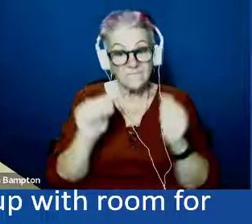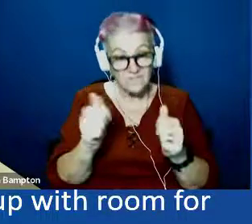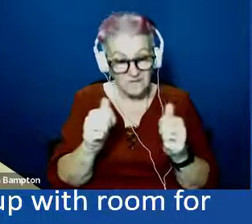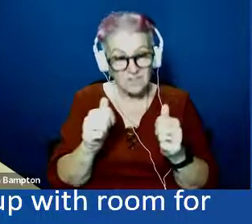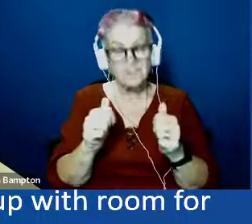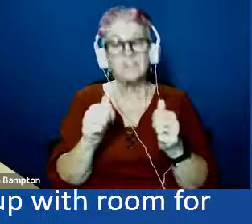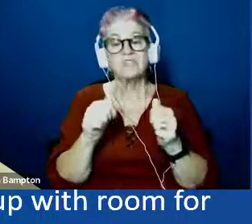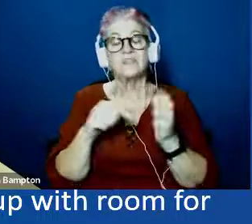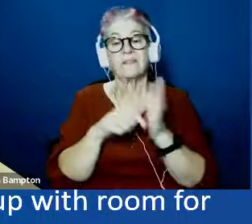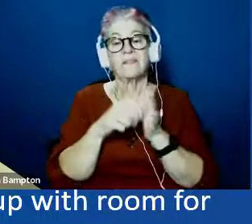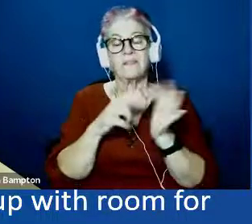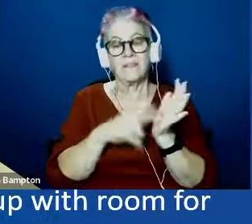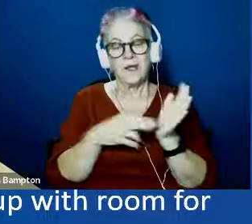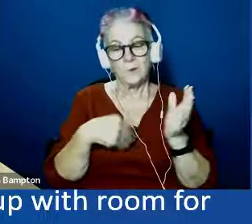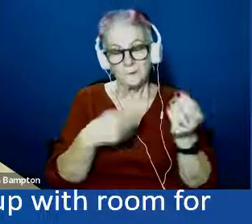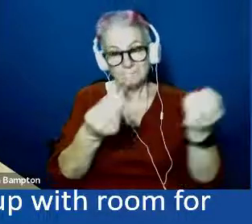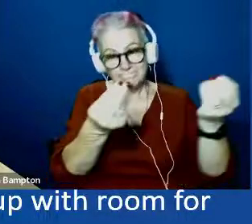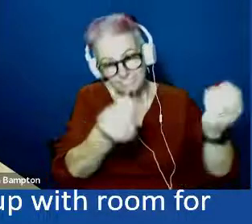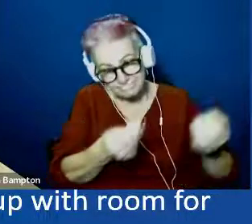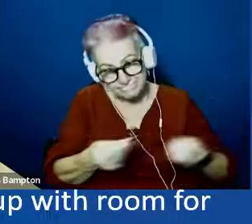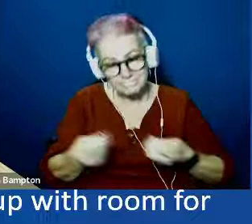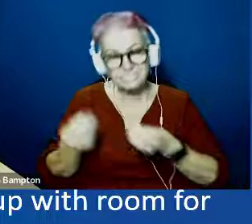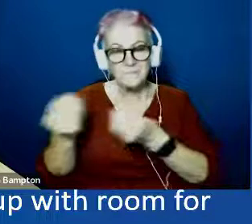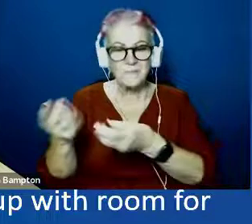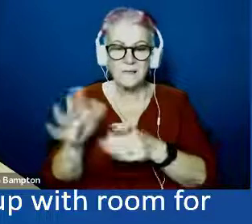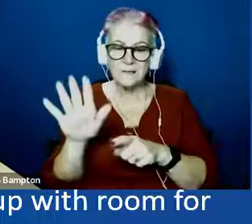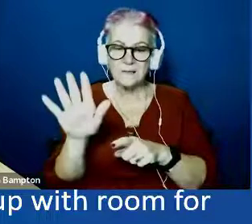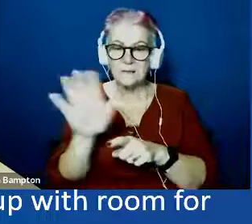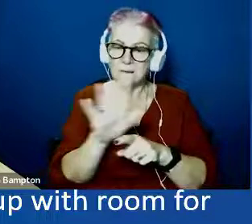the final document, and it's approximately